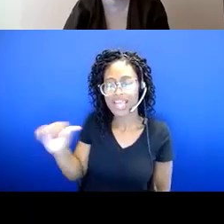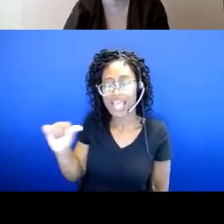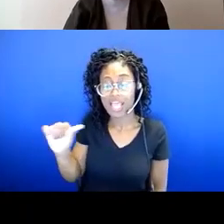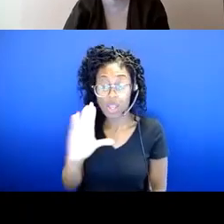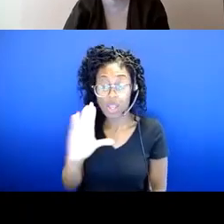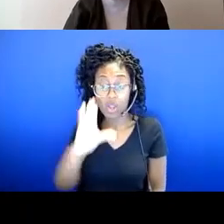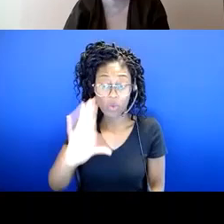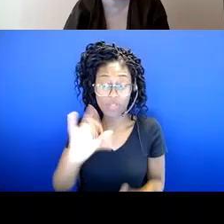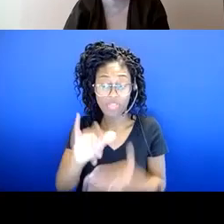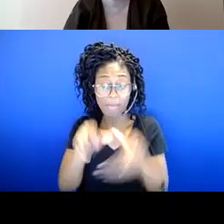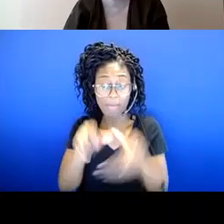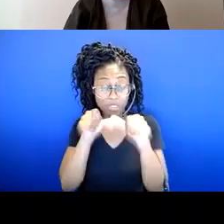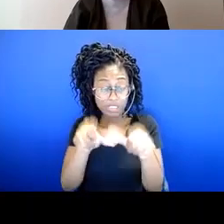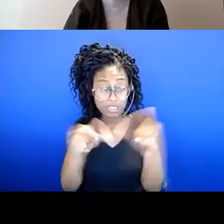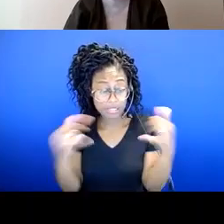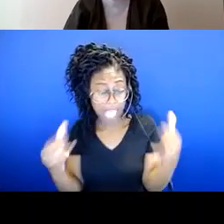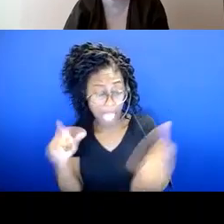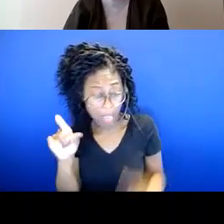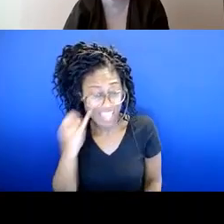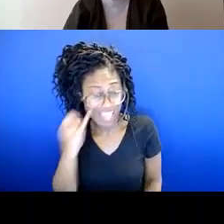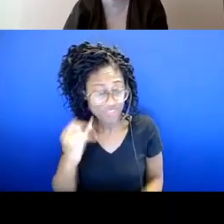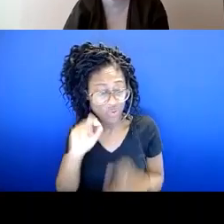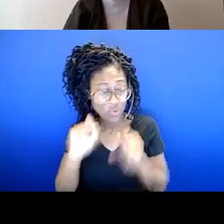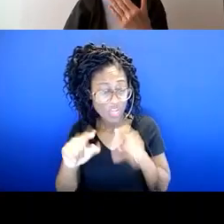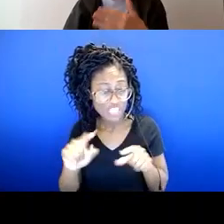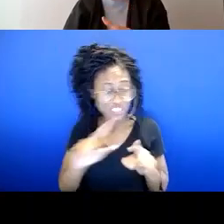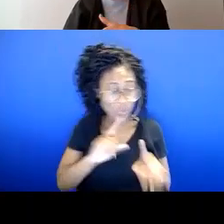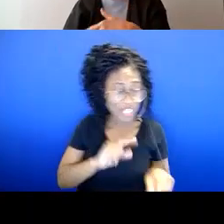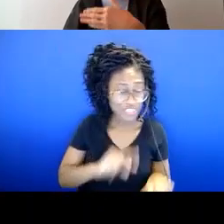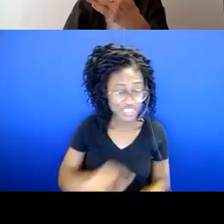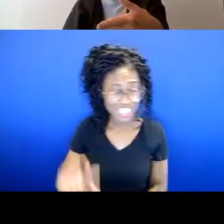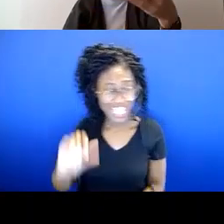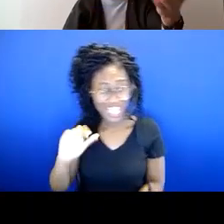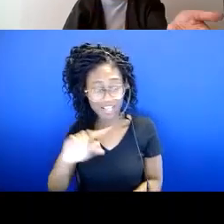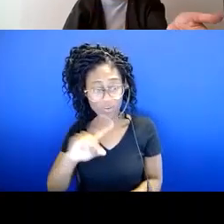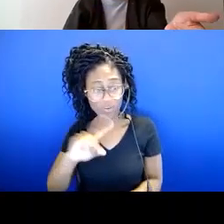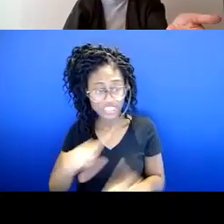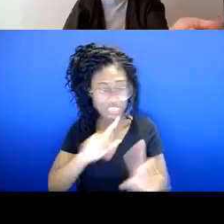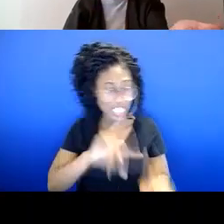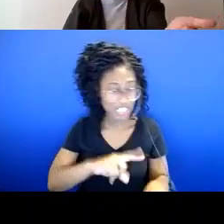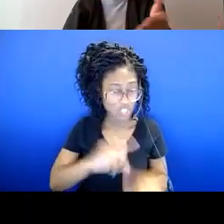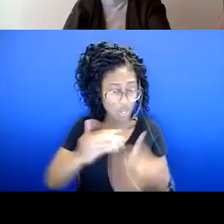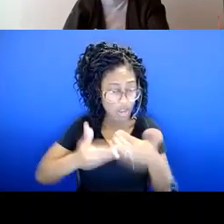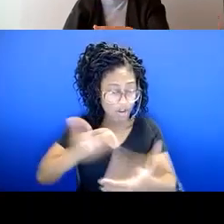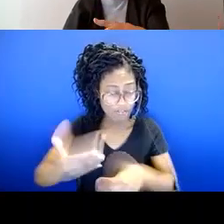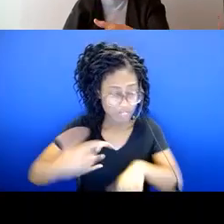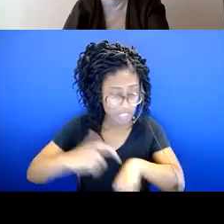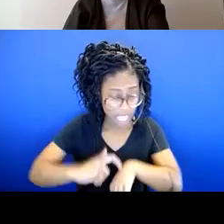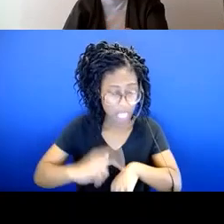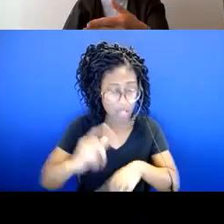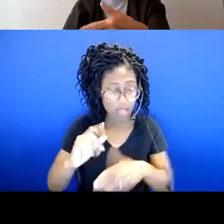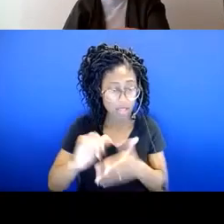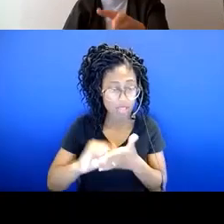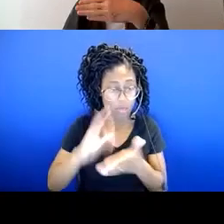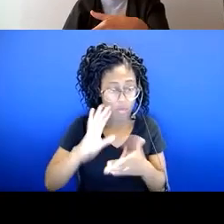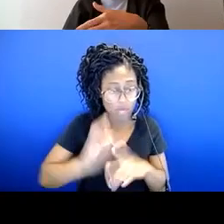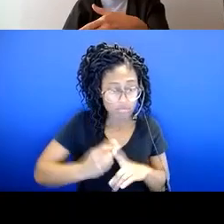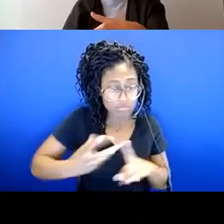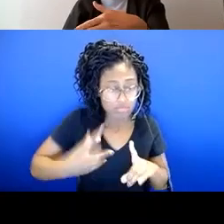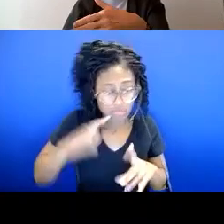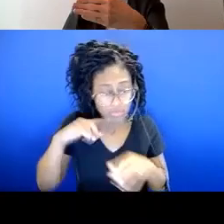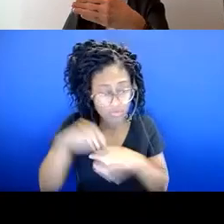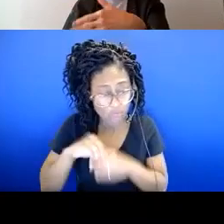that persistent now if there's questions and answers over time that amplify the presentation? Is that part of